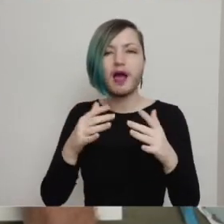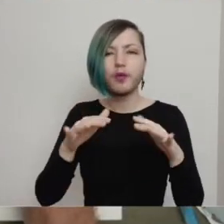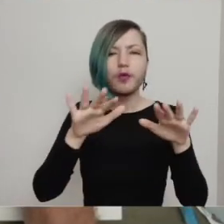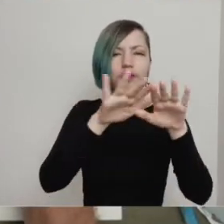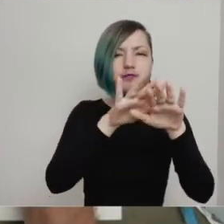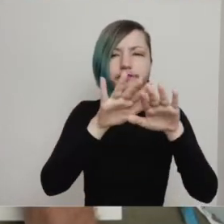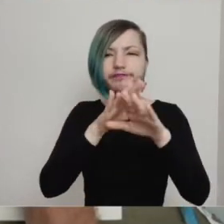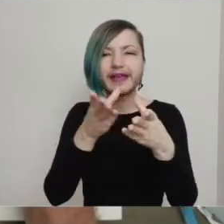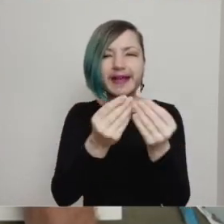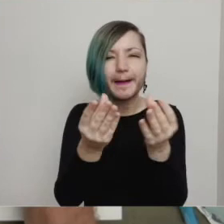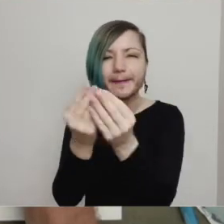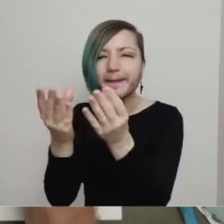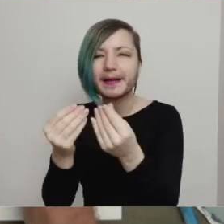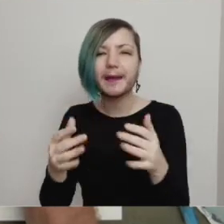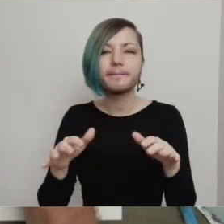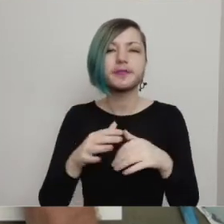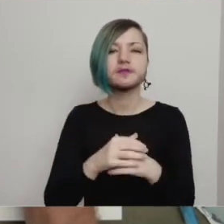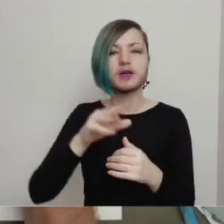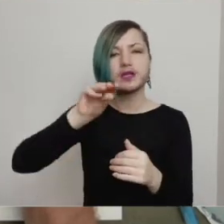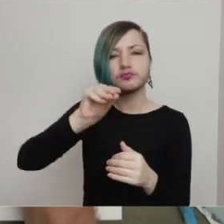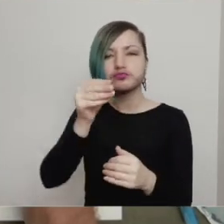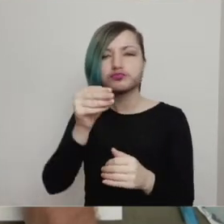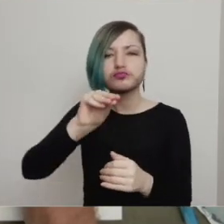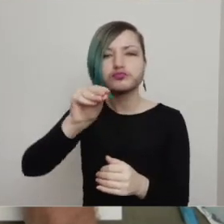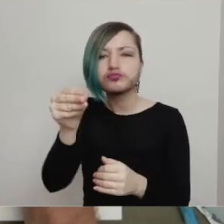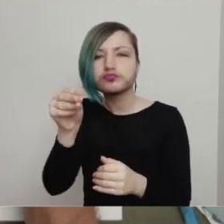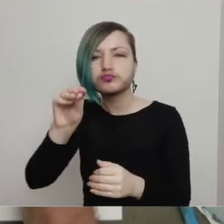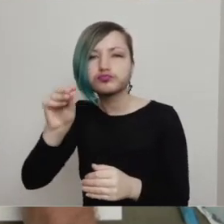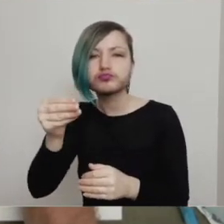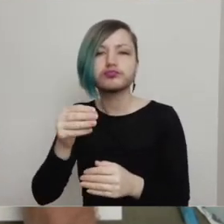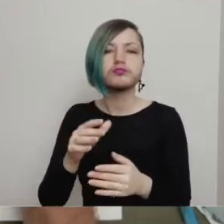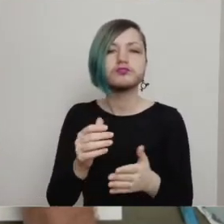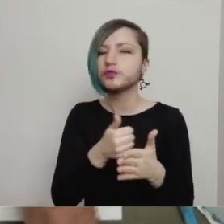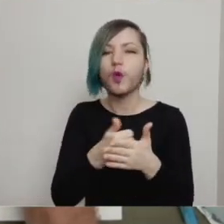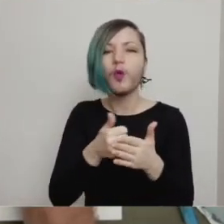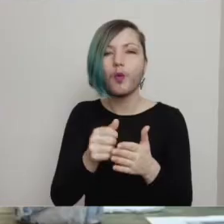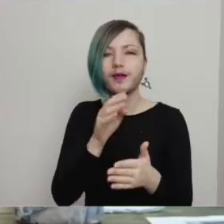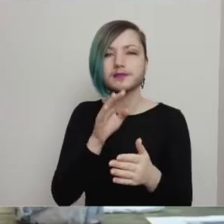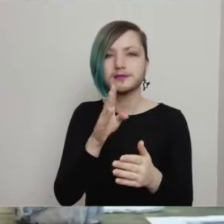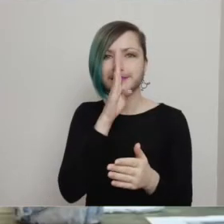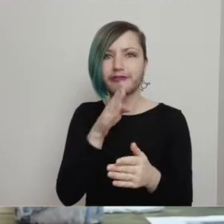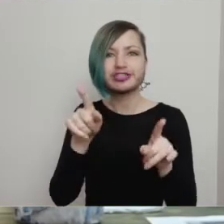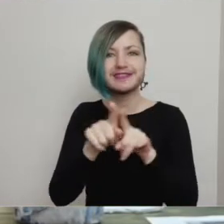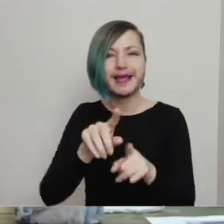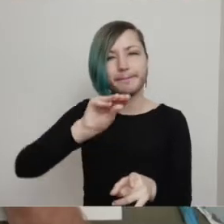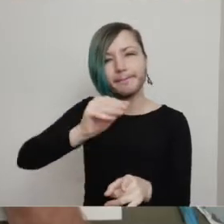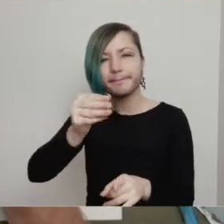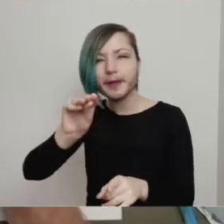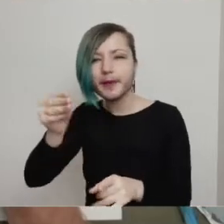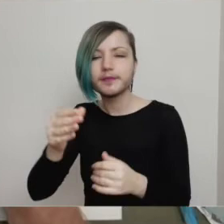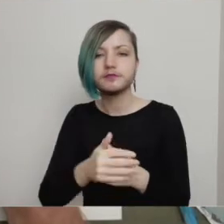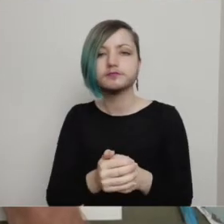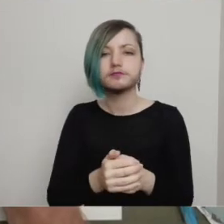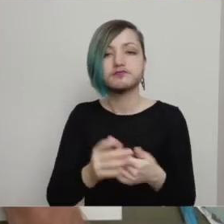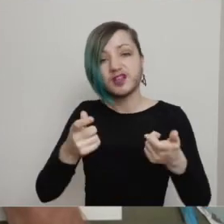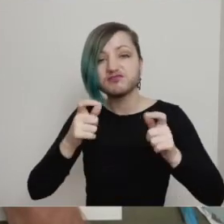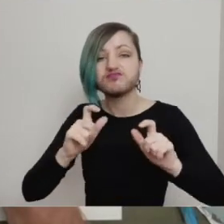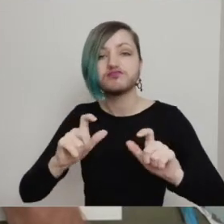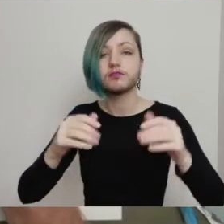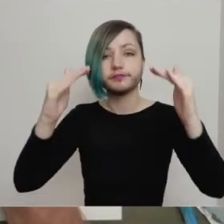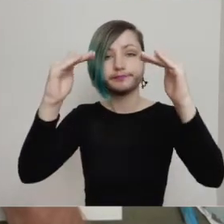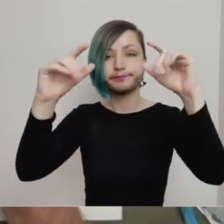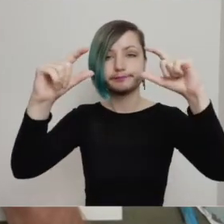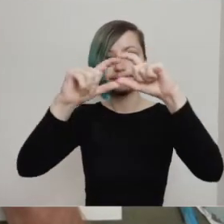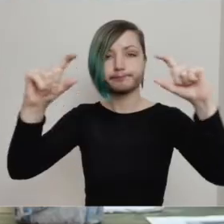and there, turning the brush around so it's not always going in the same direction, and then I'm just going to move on. Just work a bit